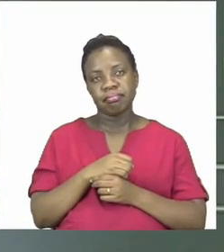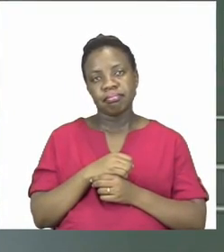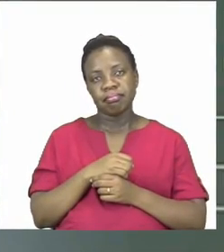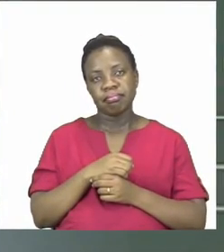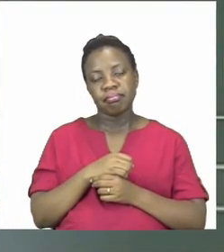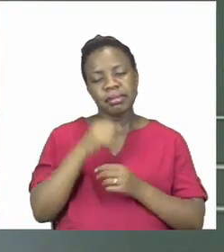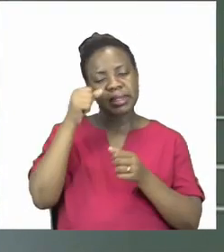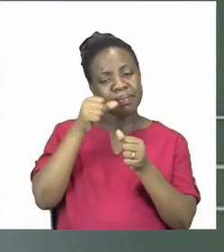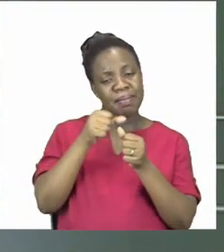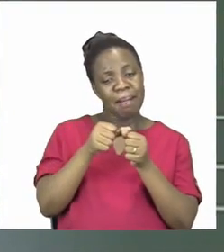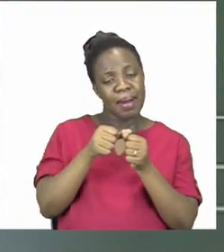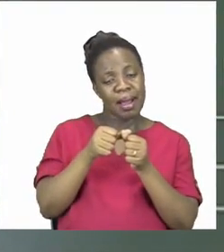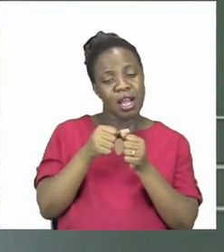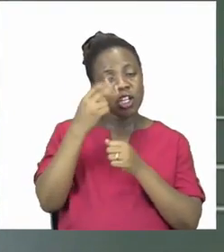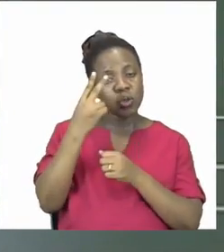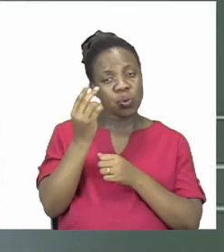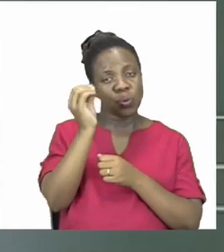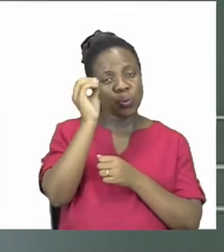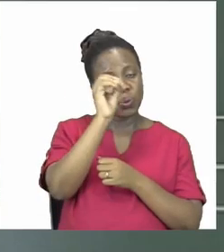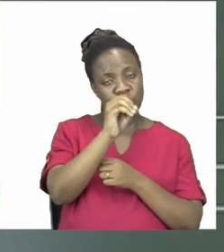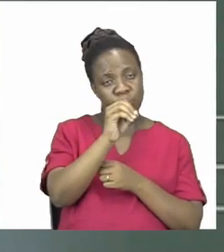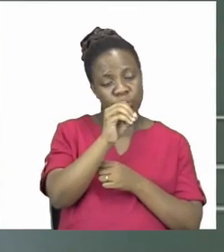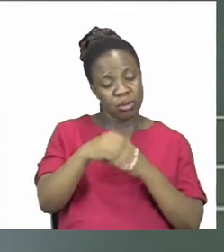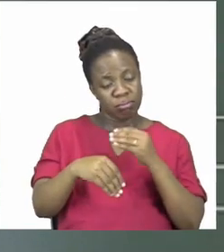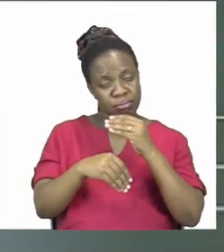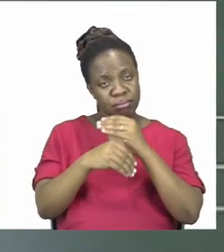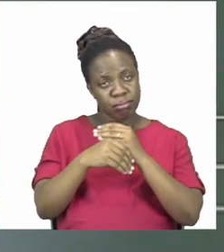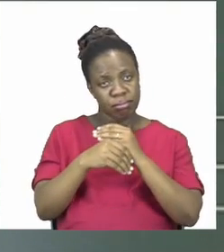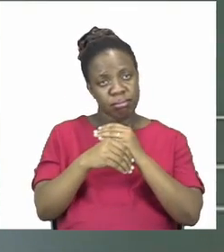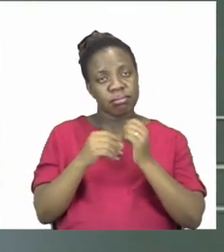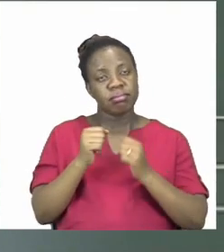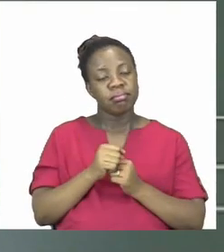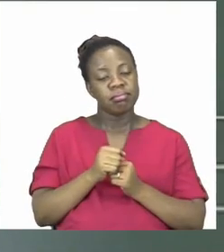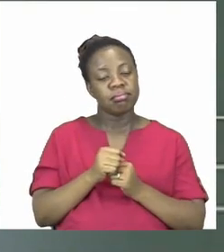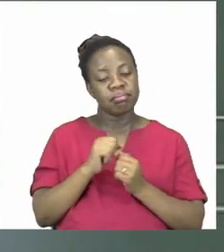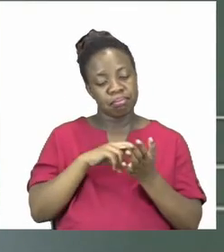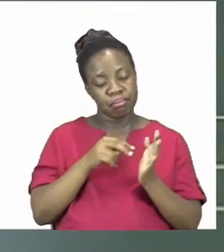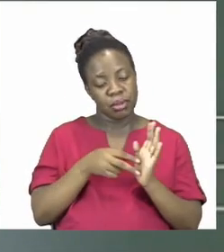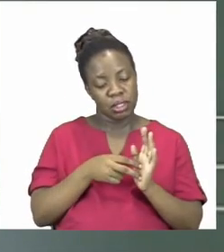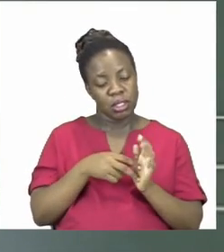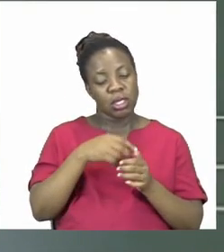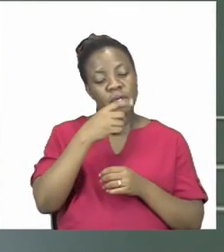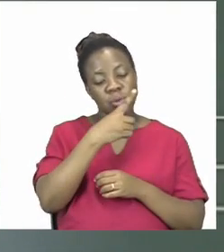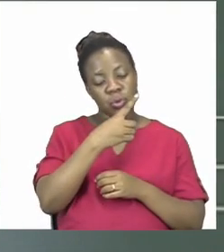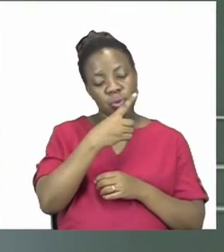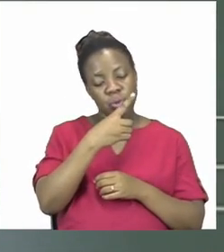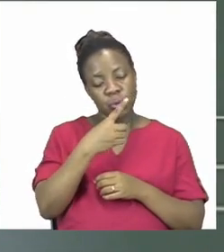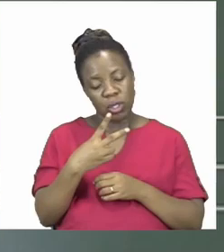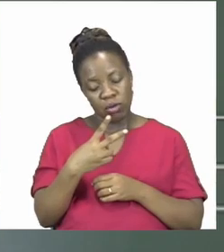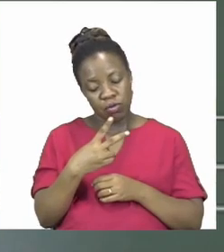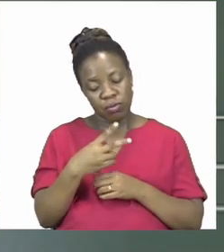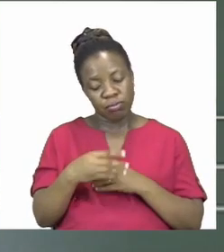we have this extra 2 that we need to add. So we say 12 plus 2. And 12 plus